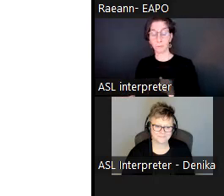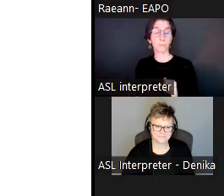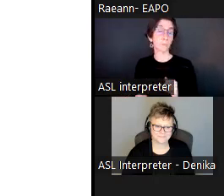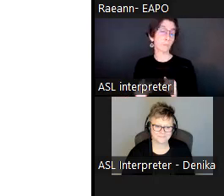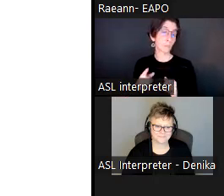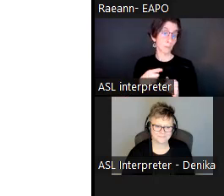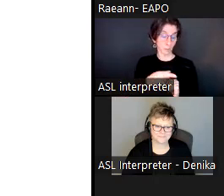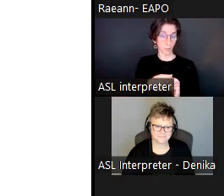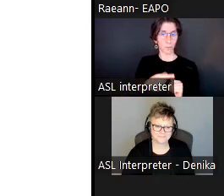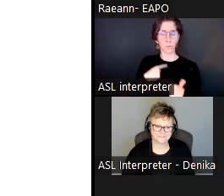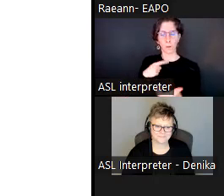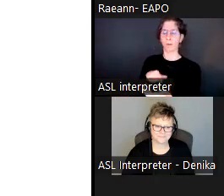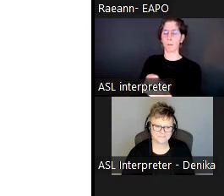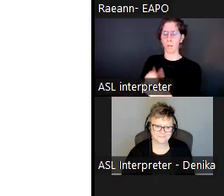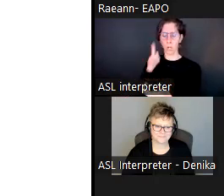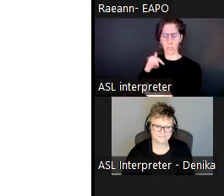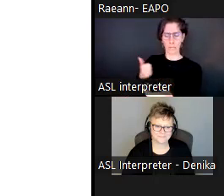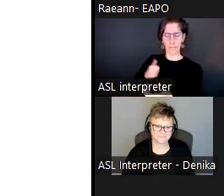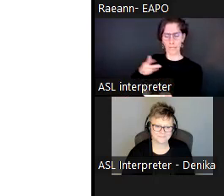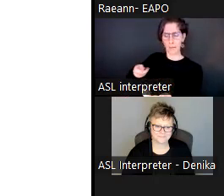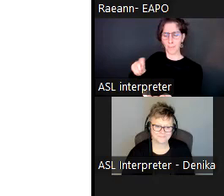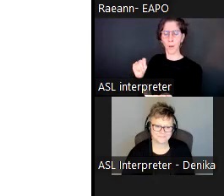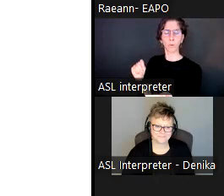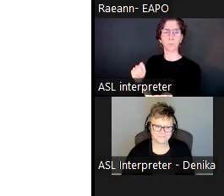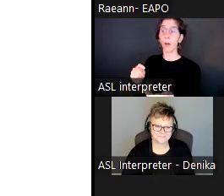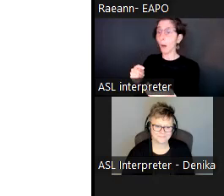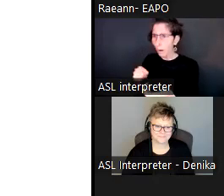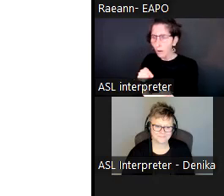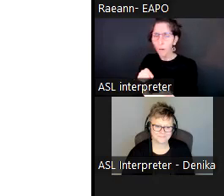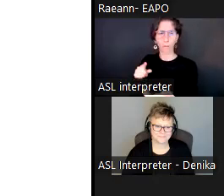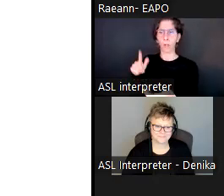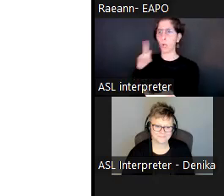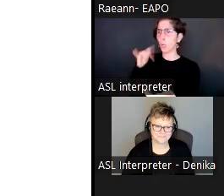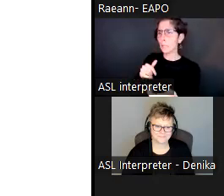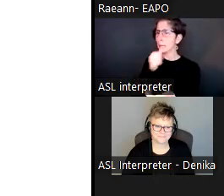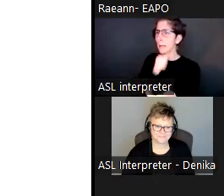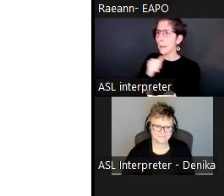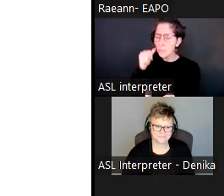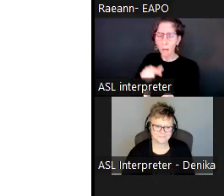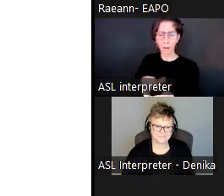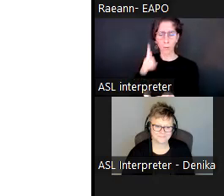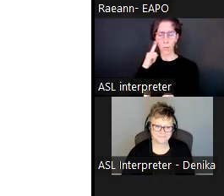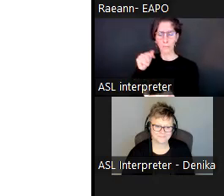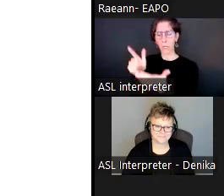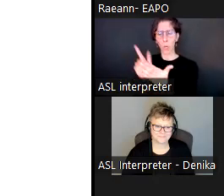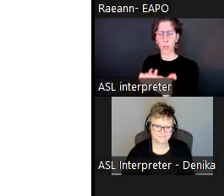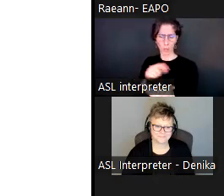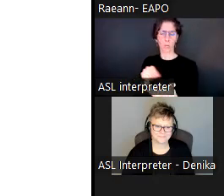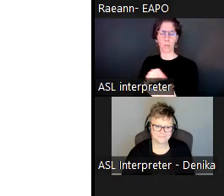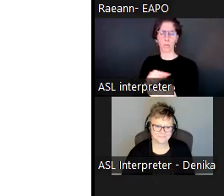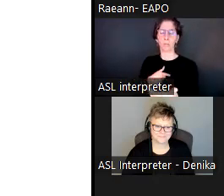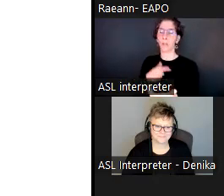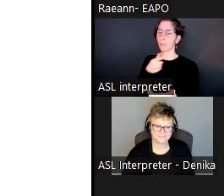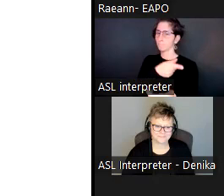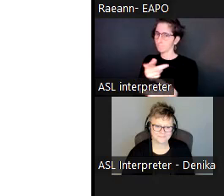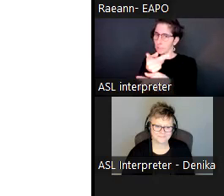you believe that it's Canada Post or Amazon or law enforcement, a lawyer. So just be very cautious of